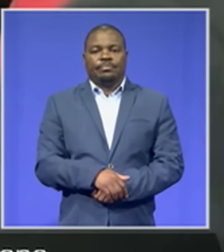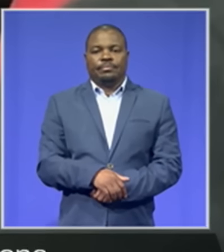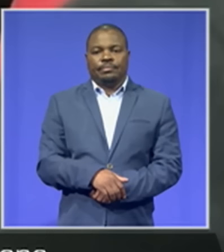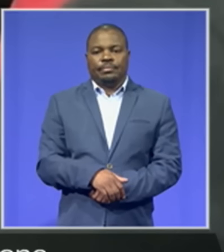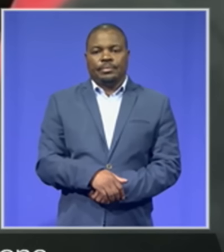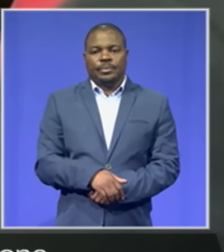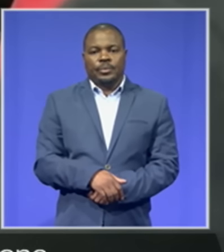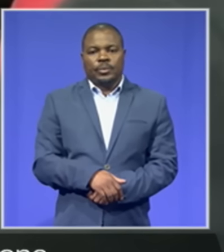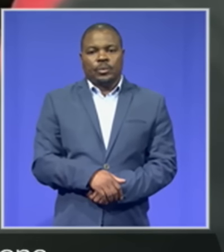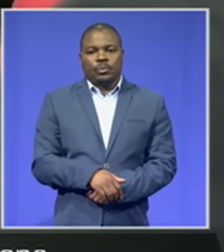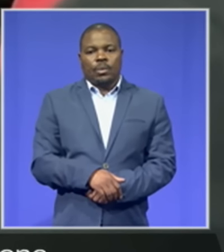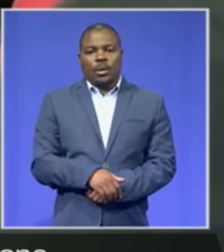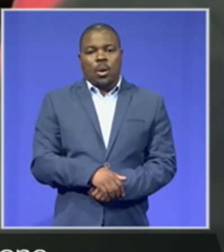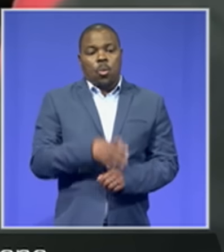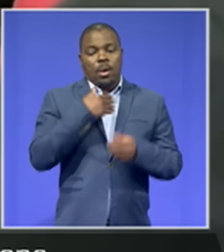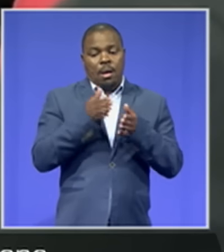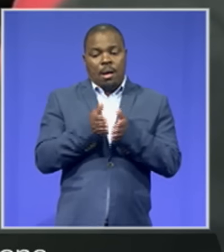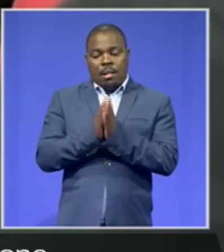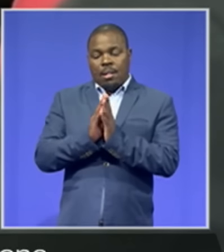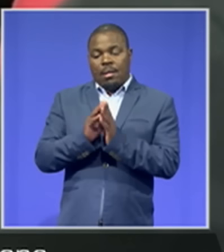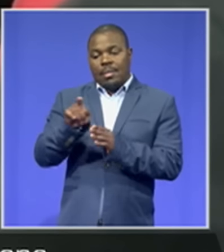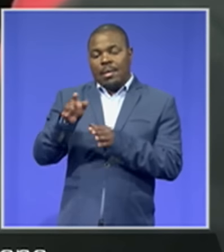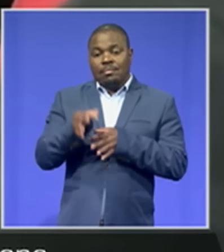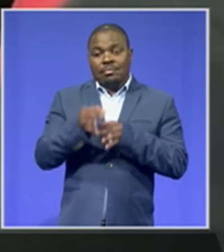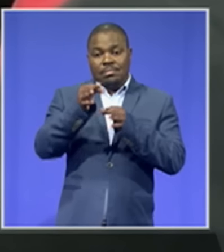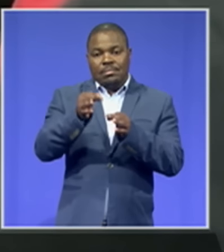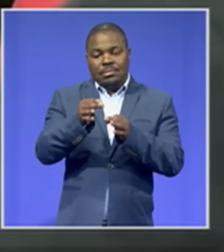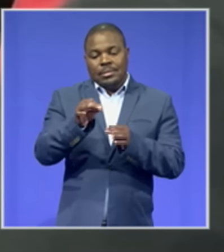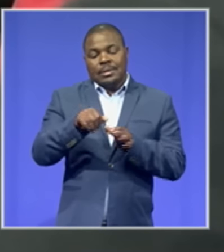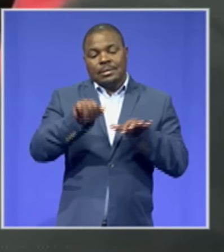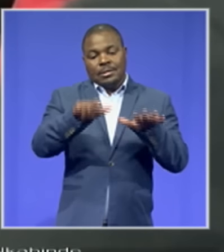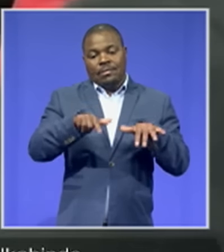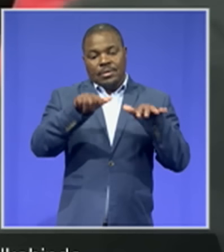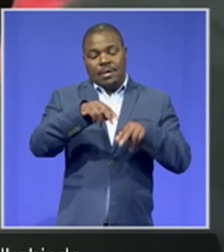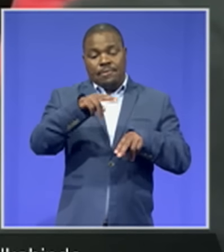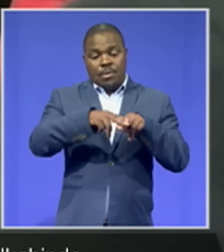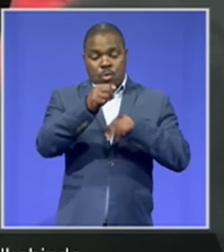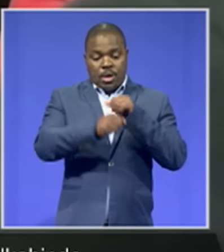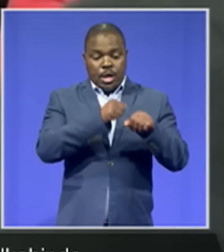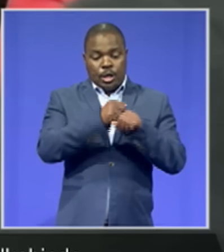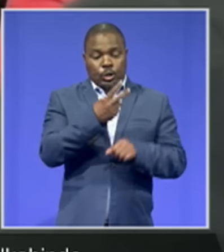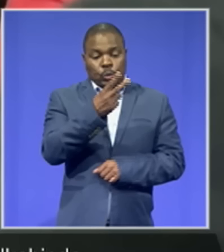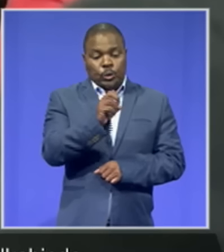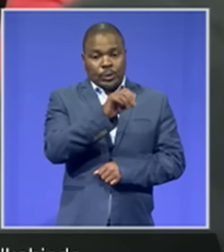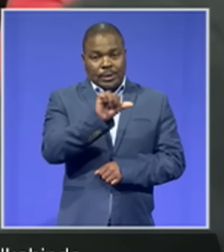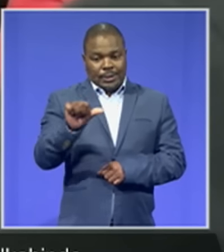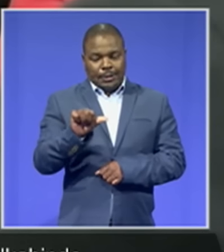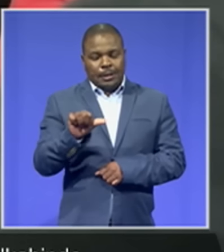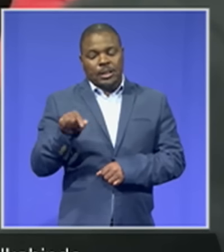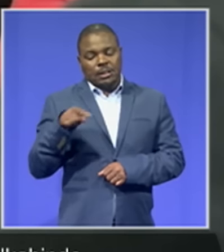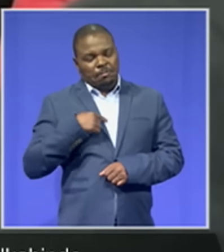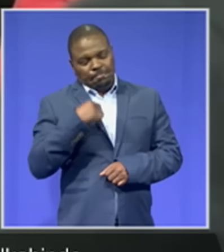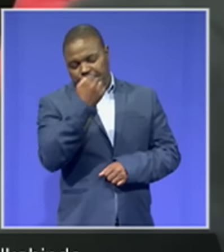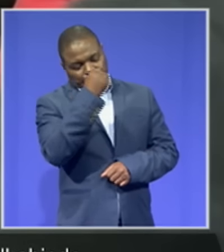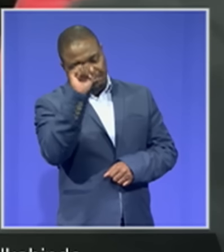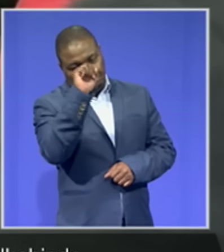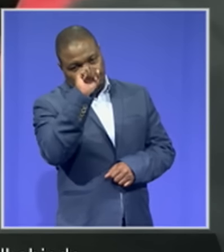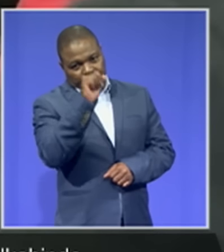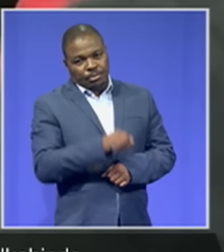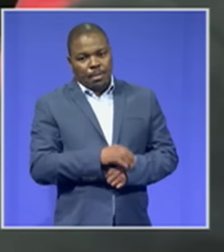The application for postponement to Tuesday, the 17th of February 2026 is dismissed. The